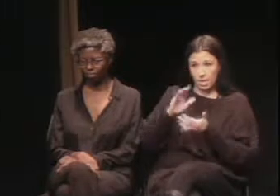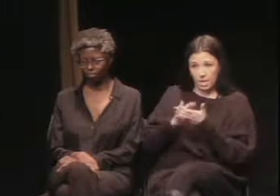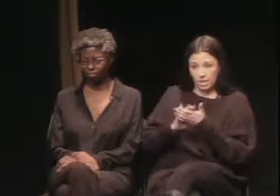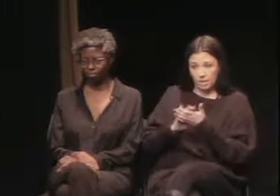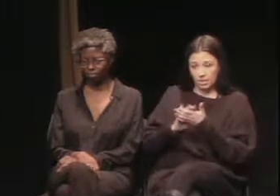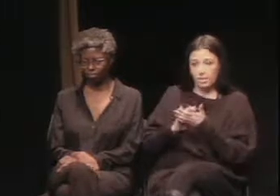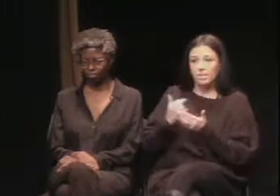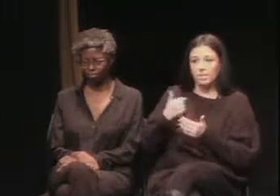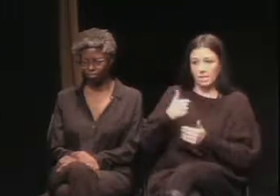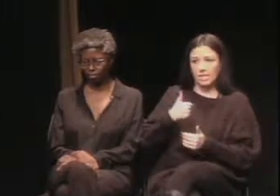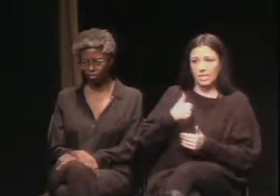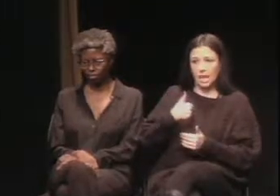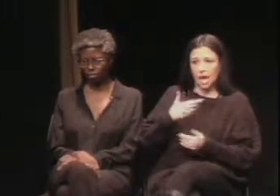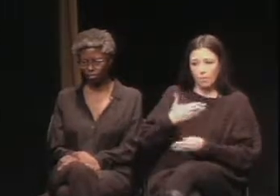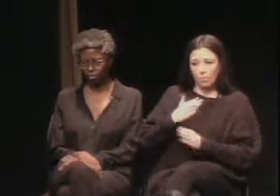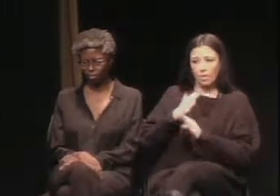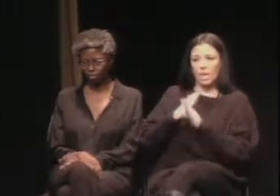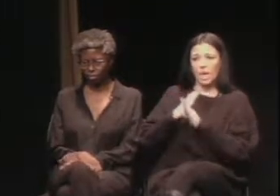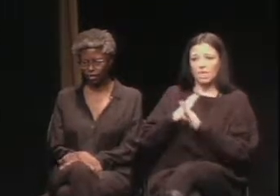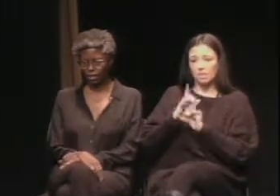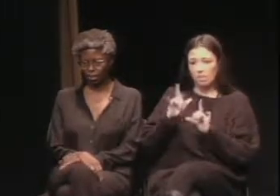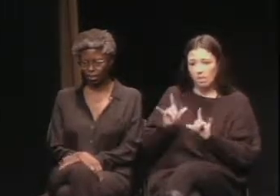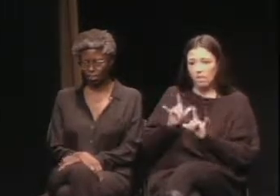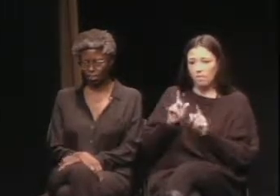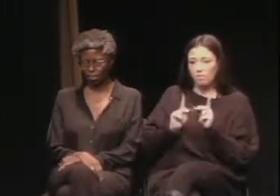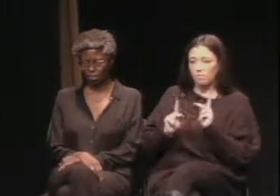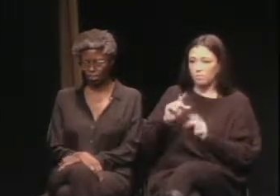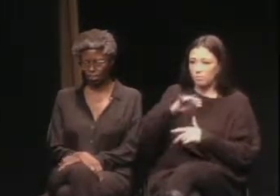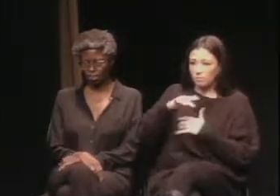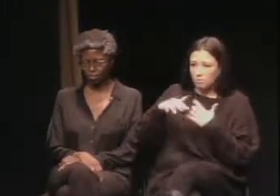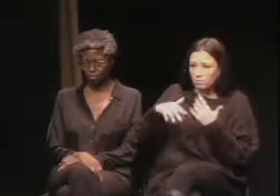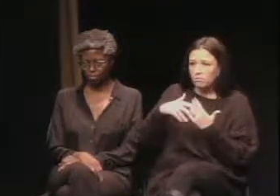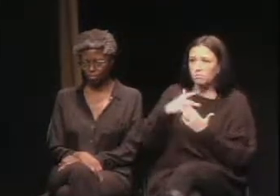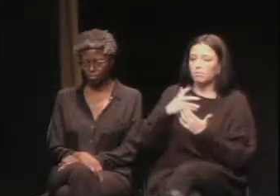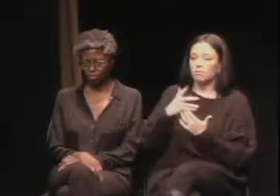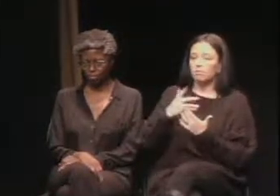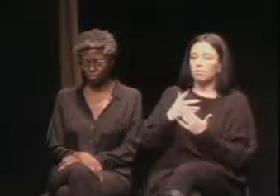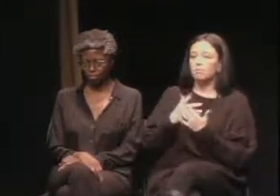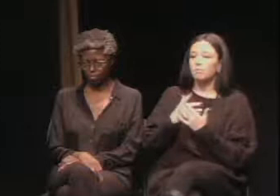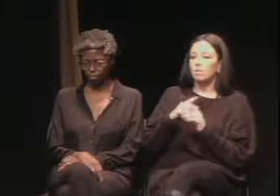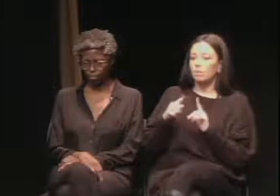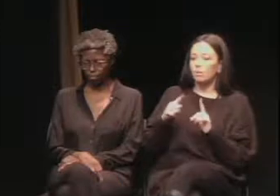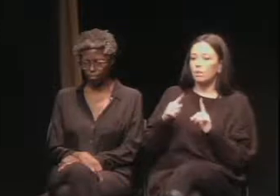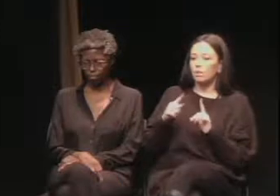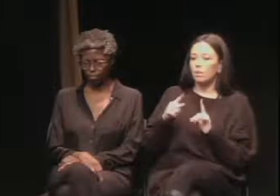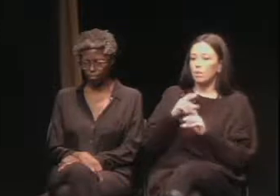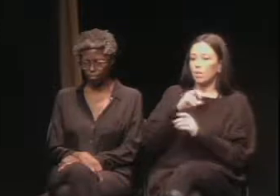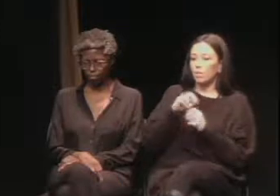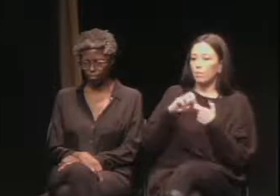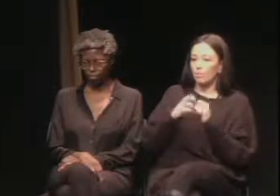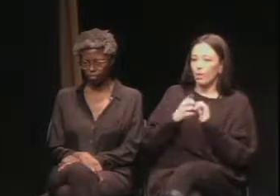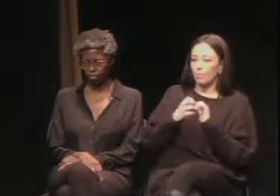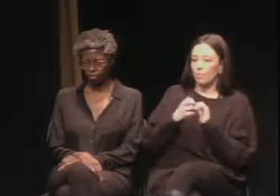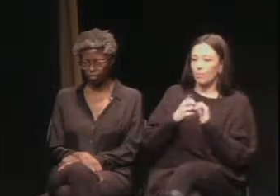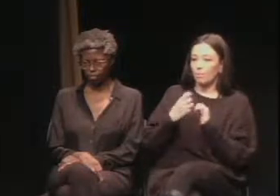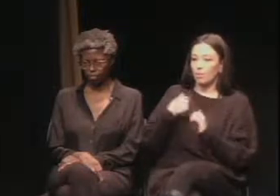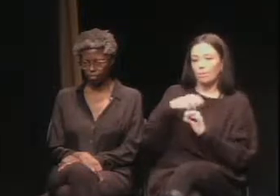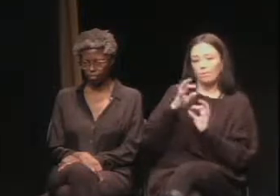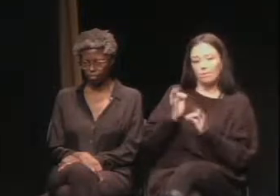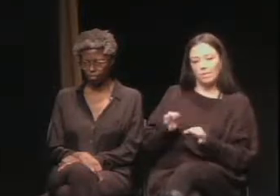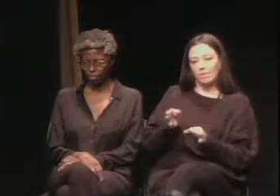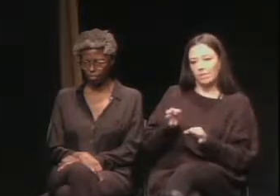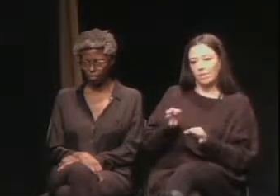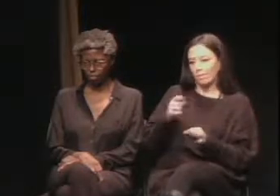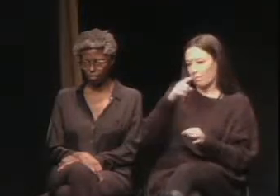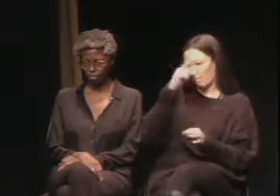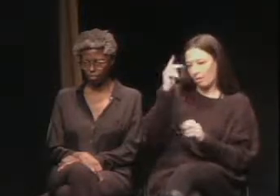I did have protective, loving people around me. Right. But part of the problem in that, and we definitely do this, y'all know Black